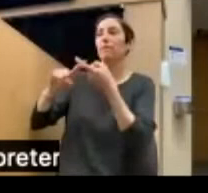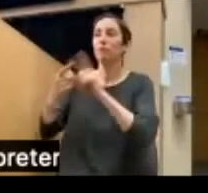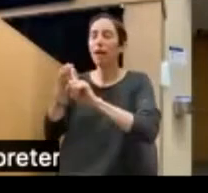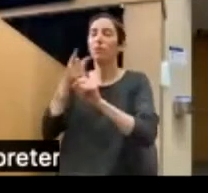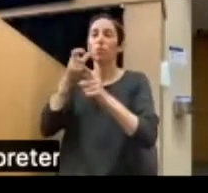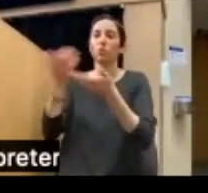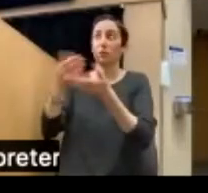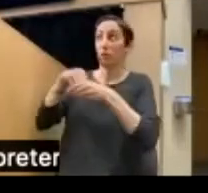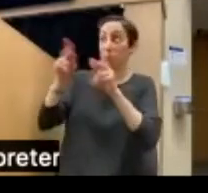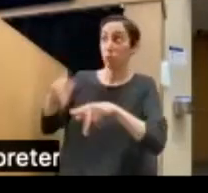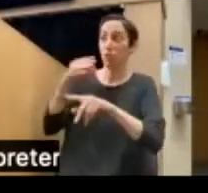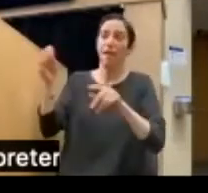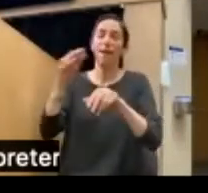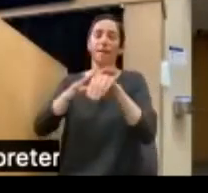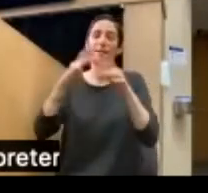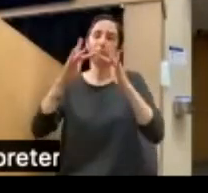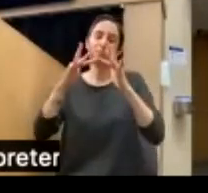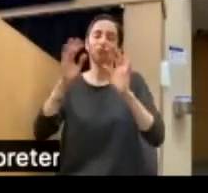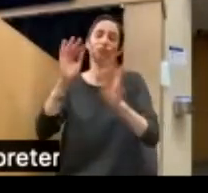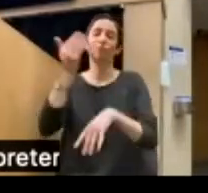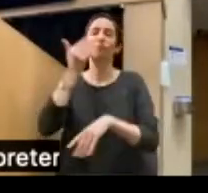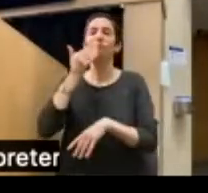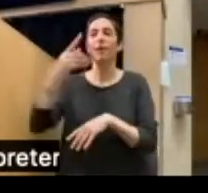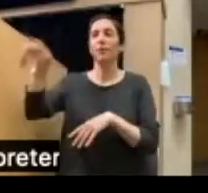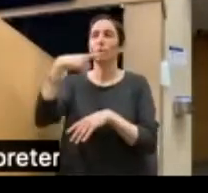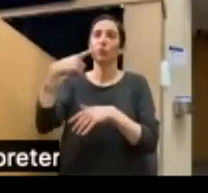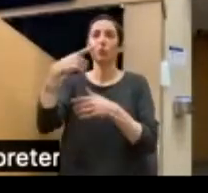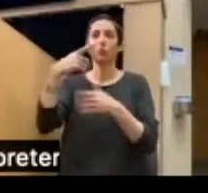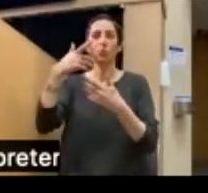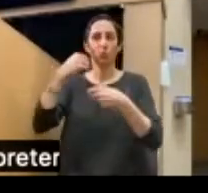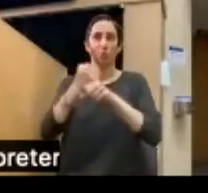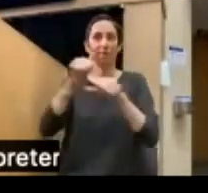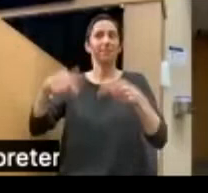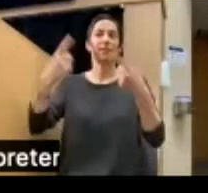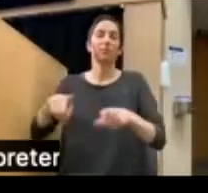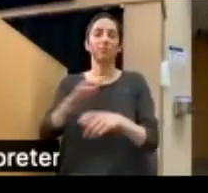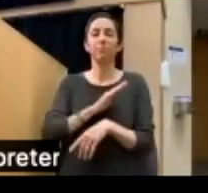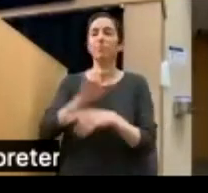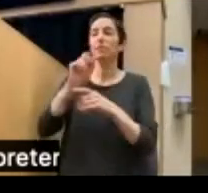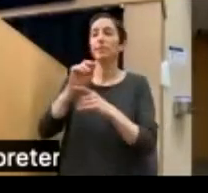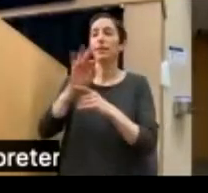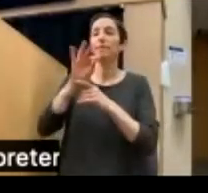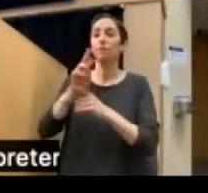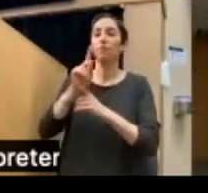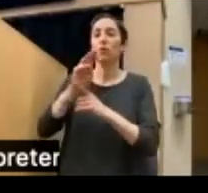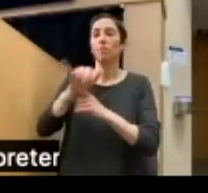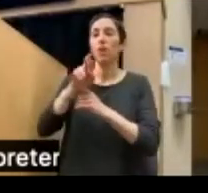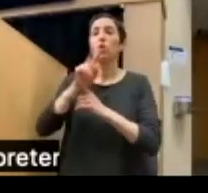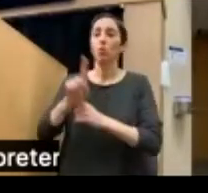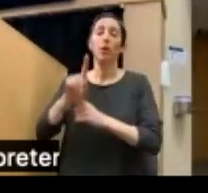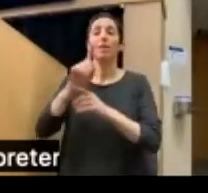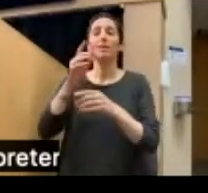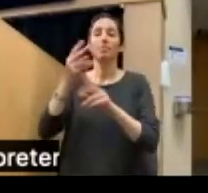and online. So thank you for making this special occasion happen. The Sanford Meyerowitz Memorial Fund was established